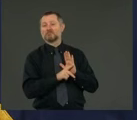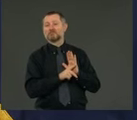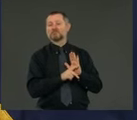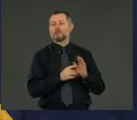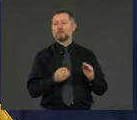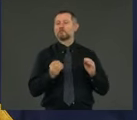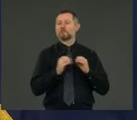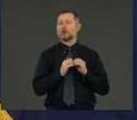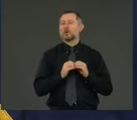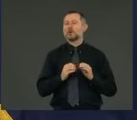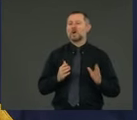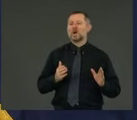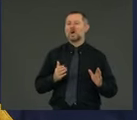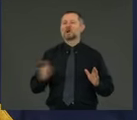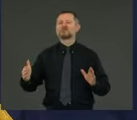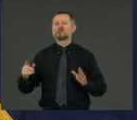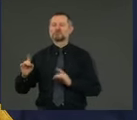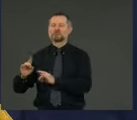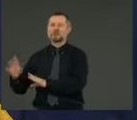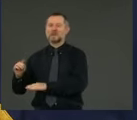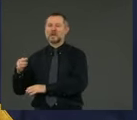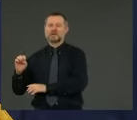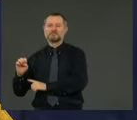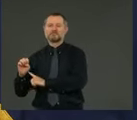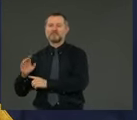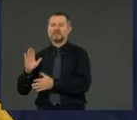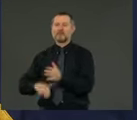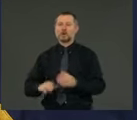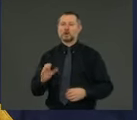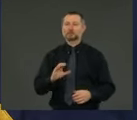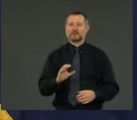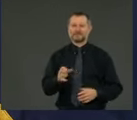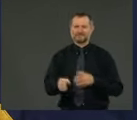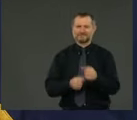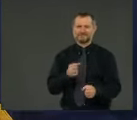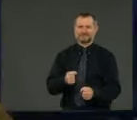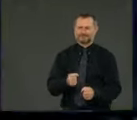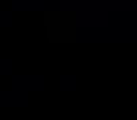extreme than the conservative judges he appointed. I hope he takes that to heart.